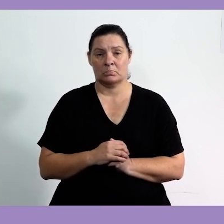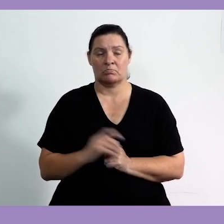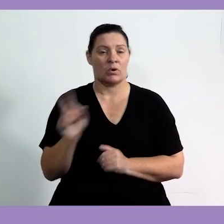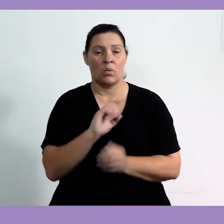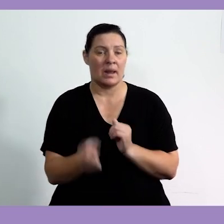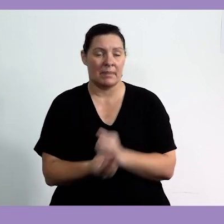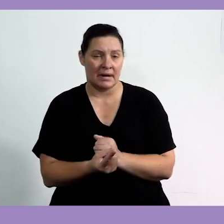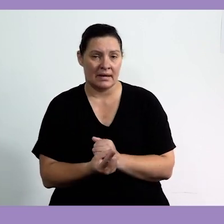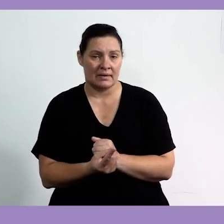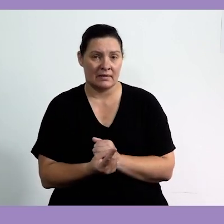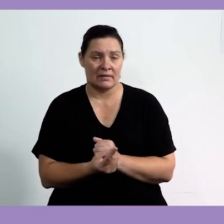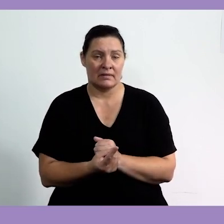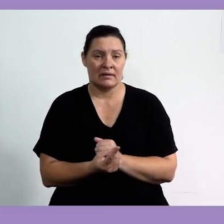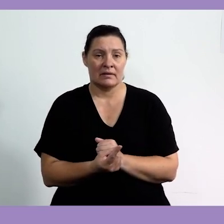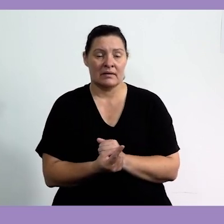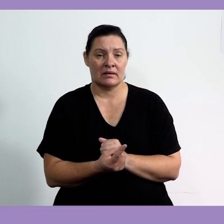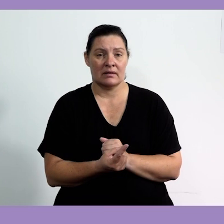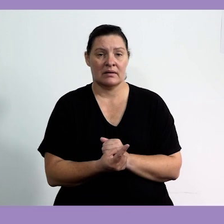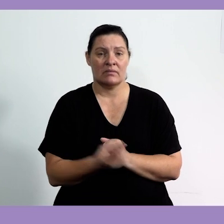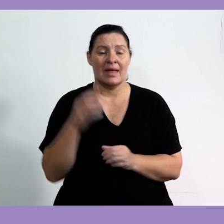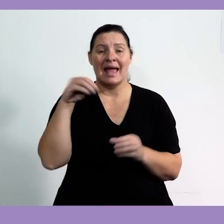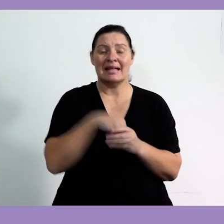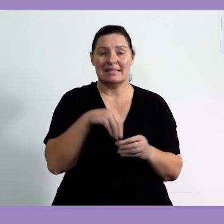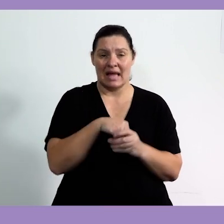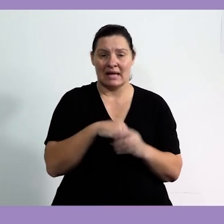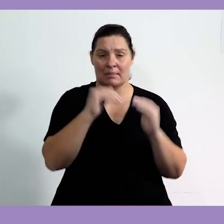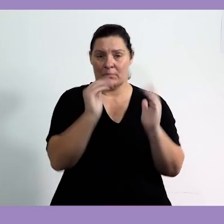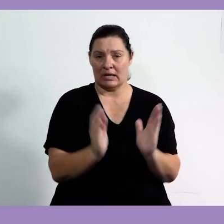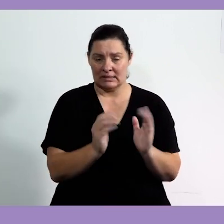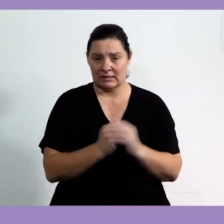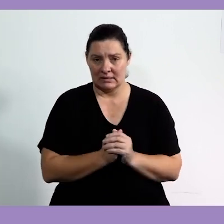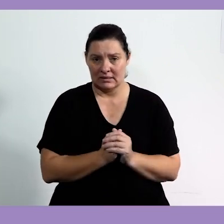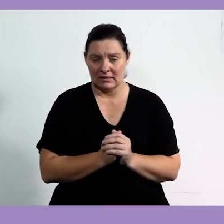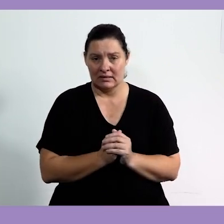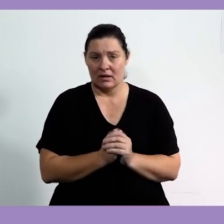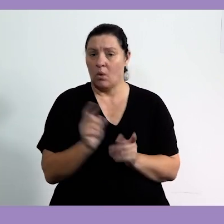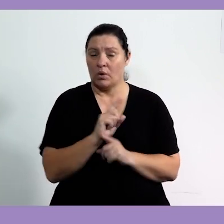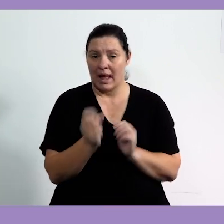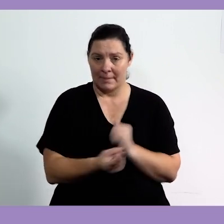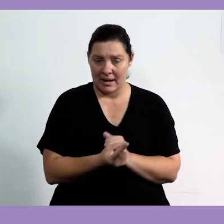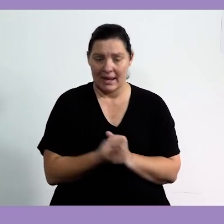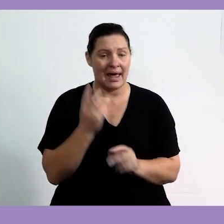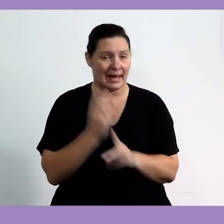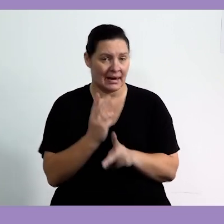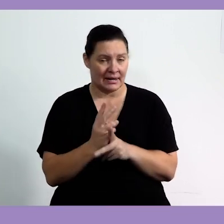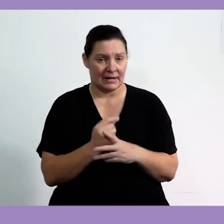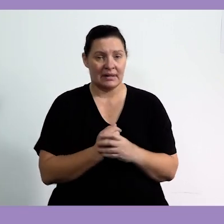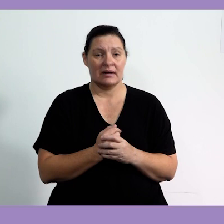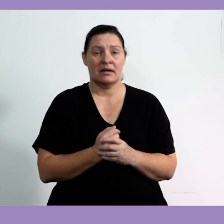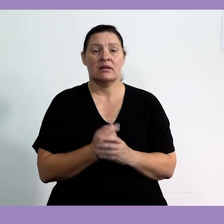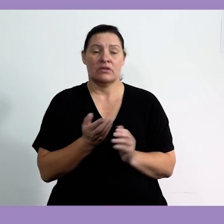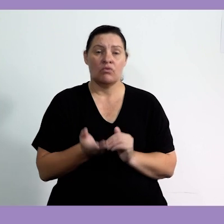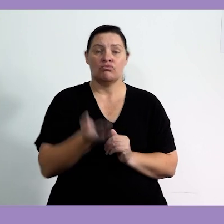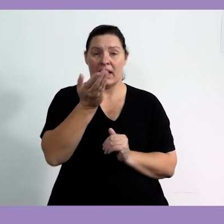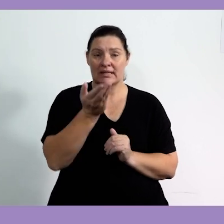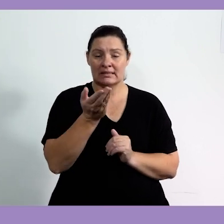So what happens when there are exponents inside the bracket? So what is going to happen is that, again,